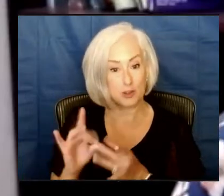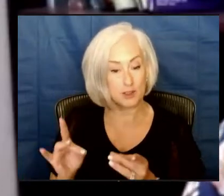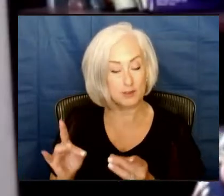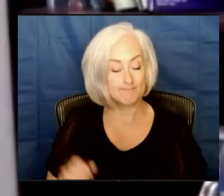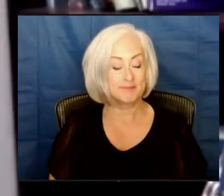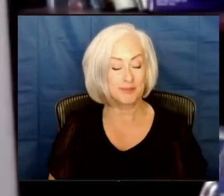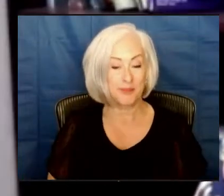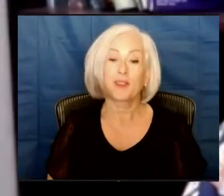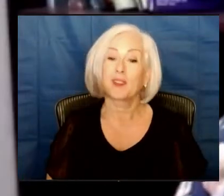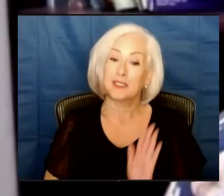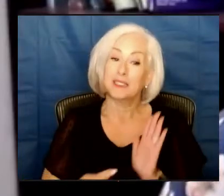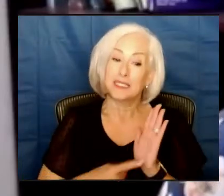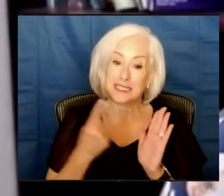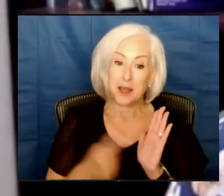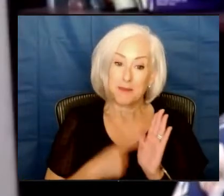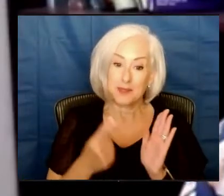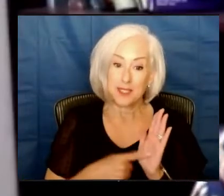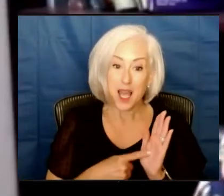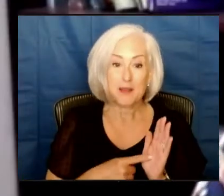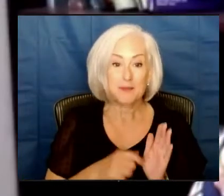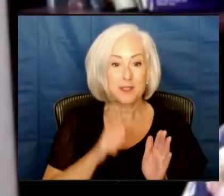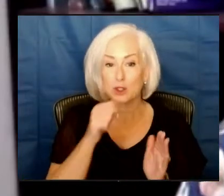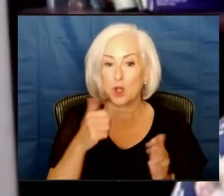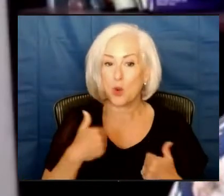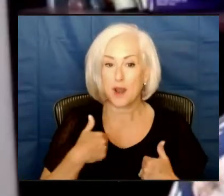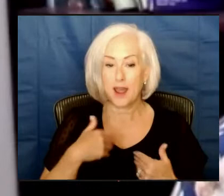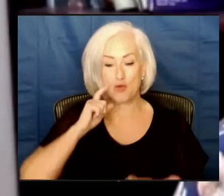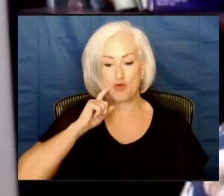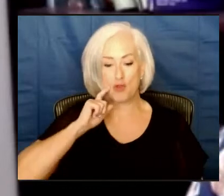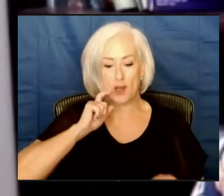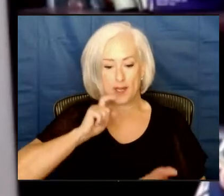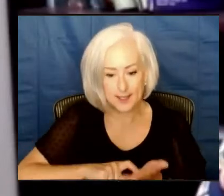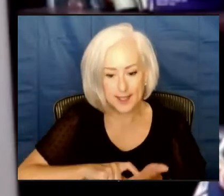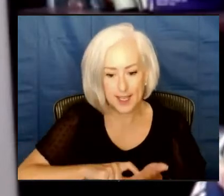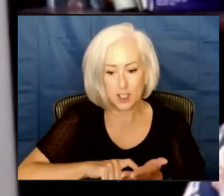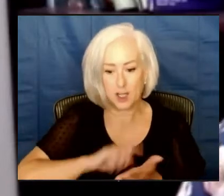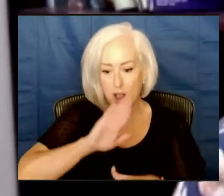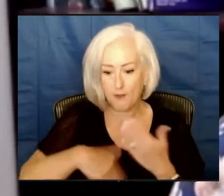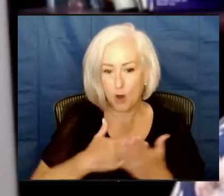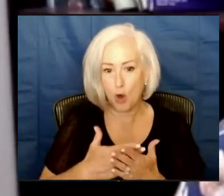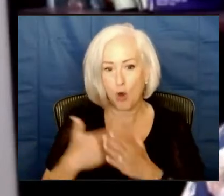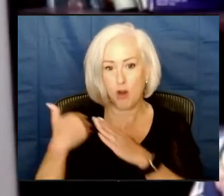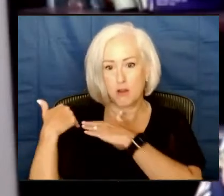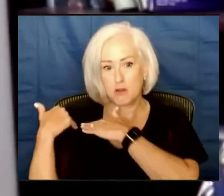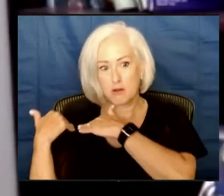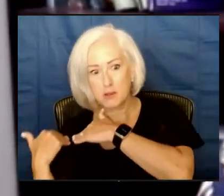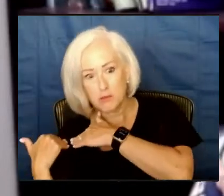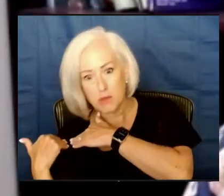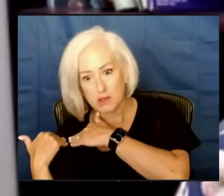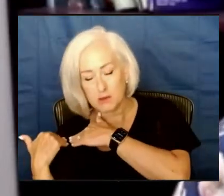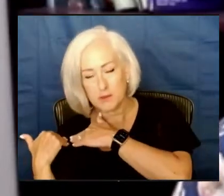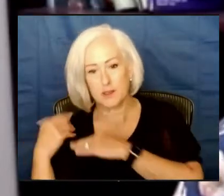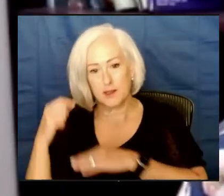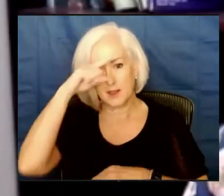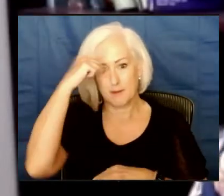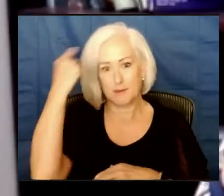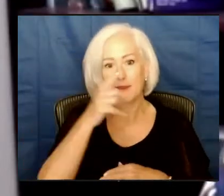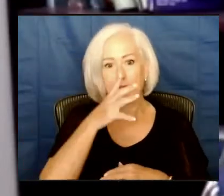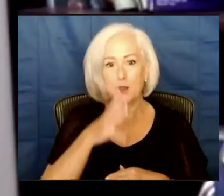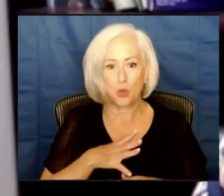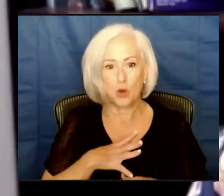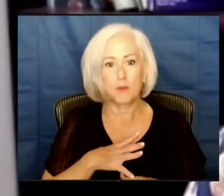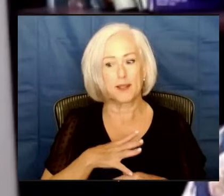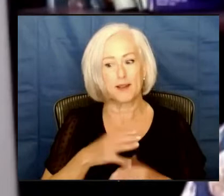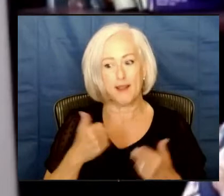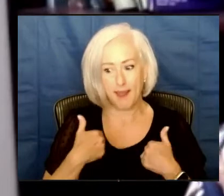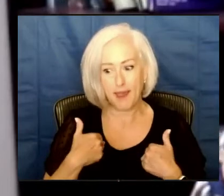when there's not a recognition of all the weight that Black women are carrying and how much work they have to do to advocate for themselves,